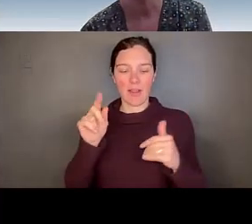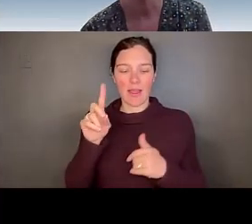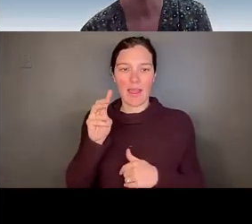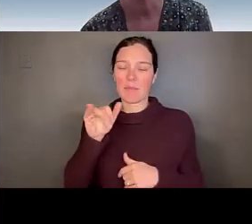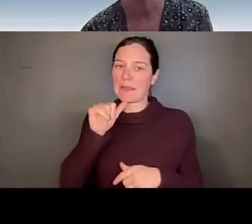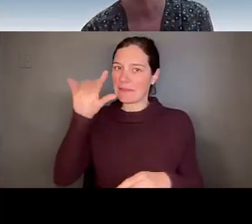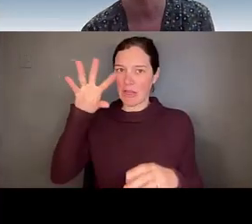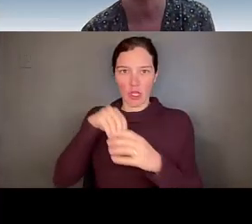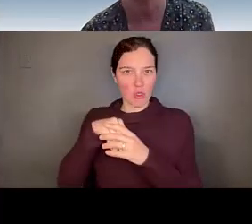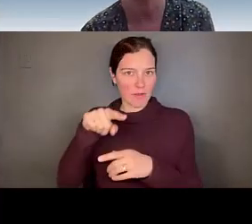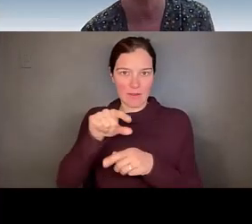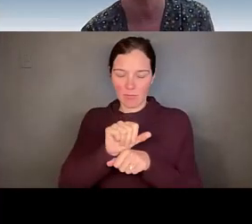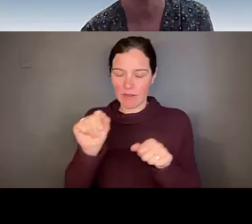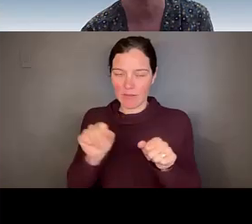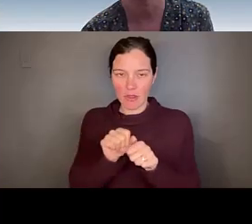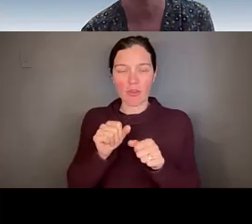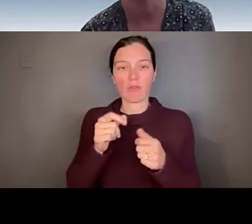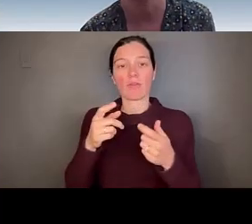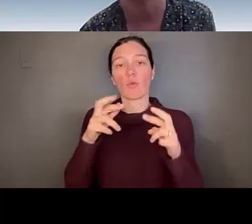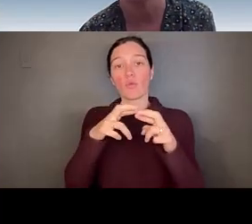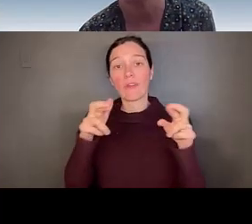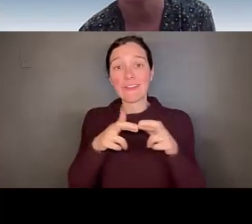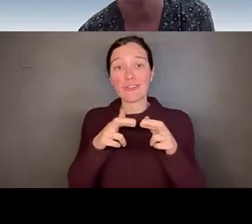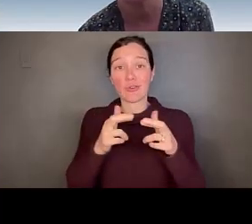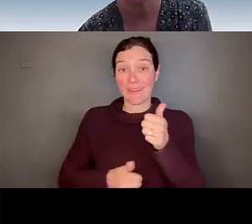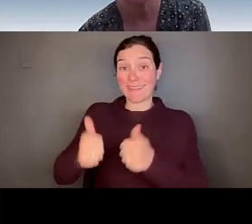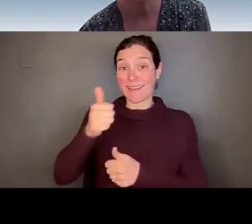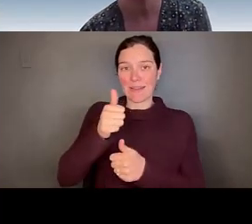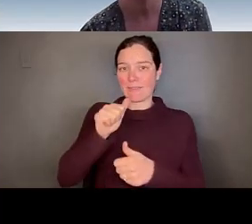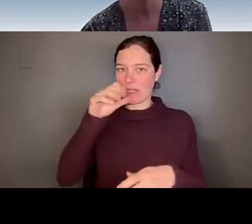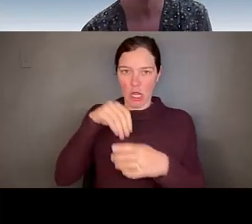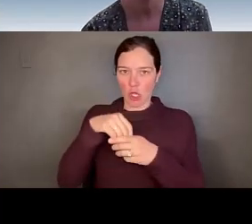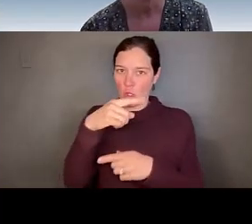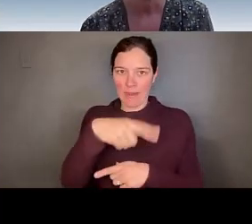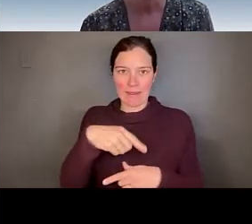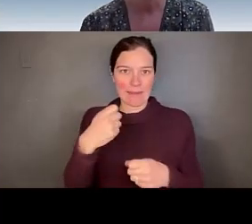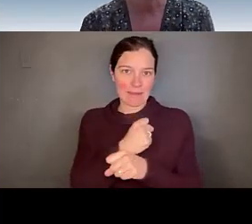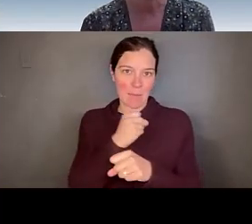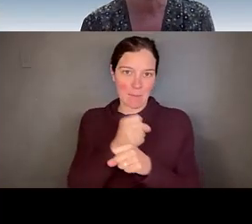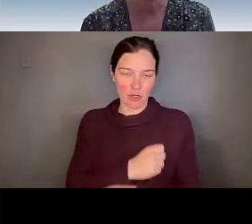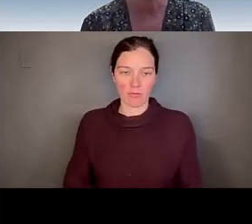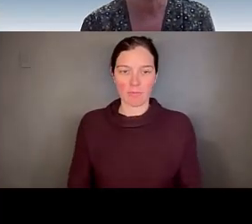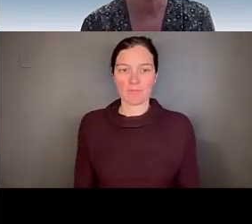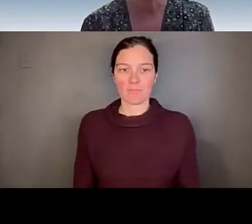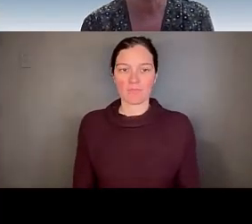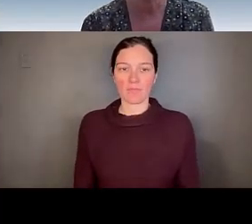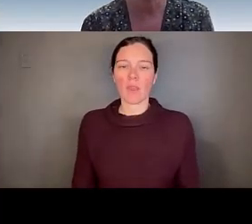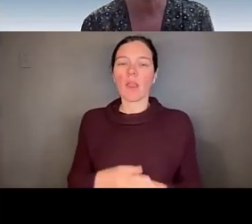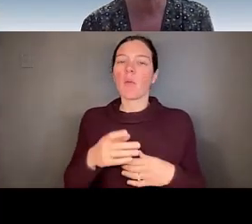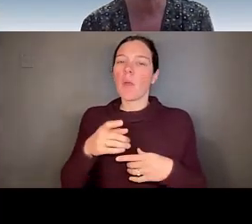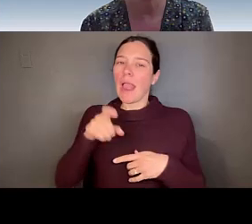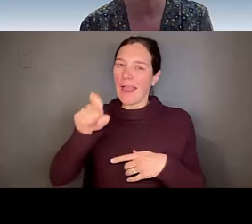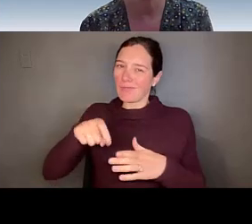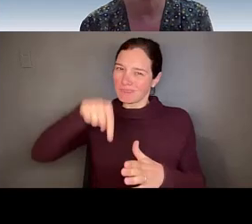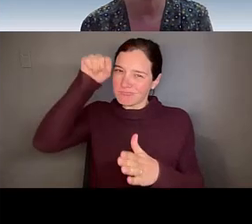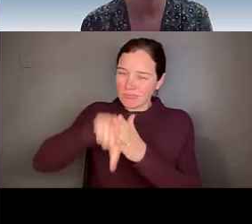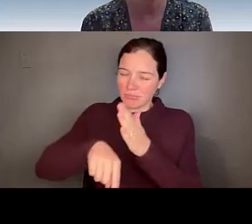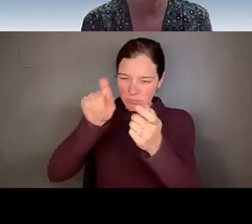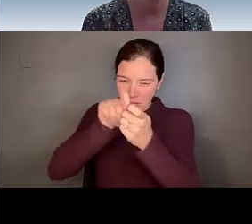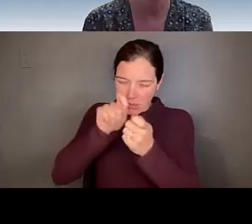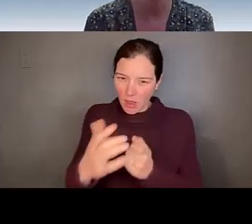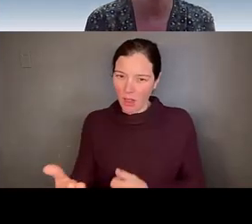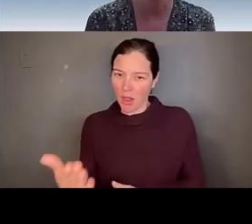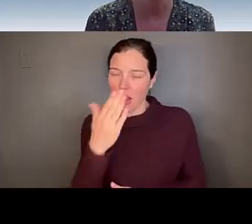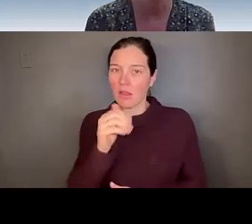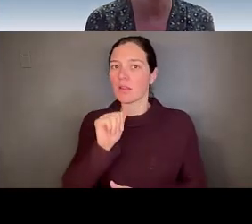in these positions. So for example, regional executives aren't included in these numbers. It's important to dive a bit deeper though, and really look not just